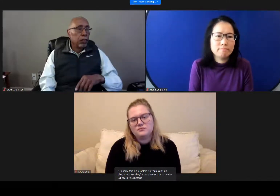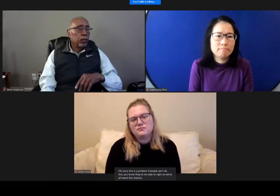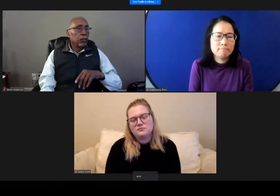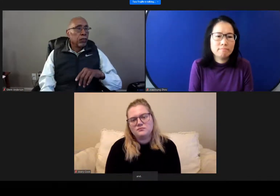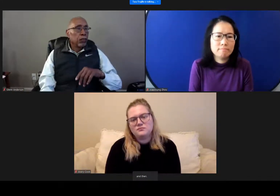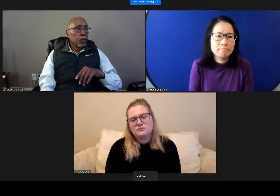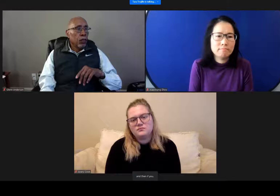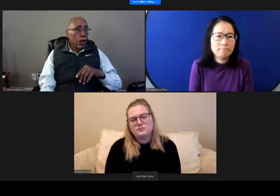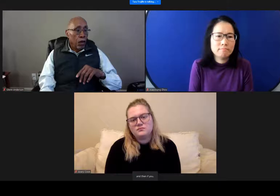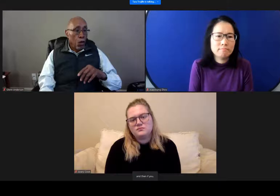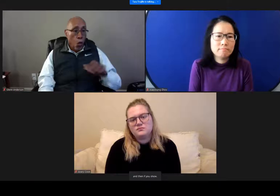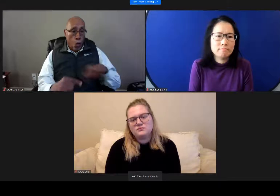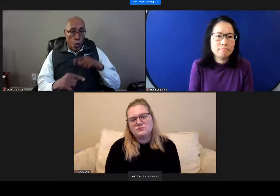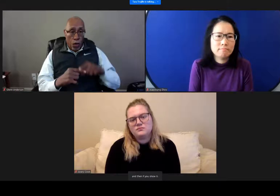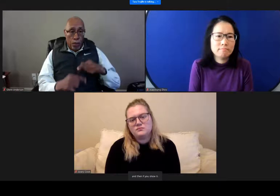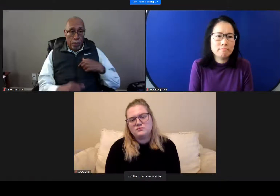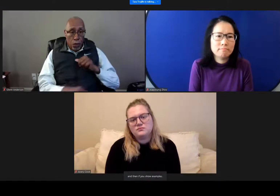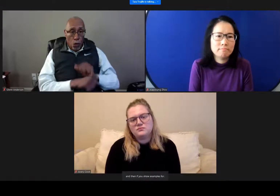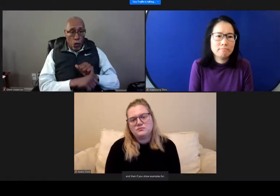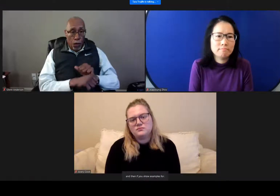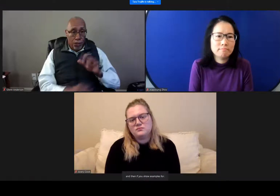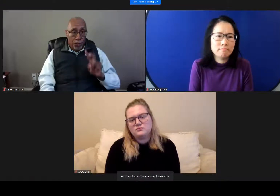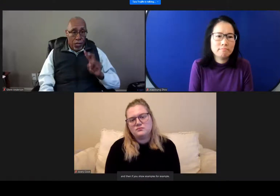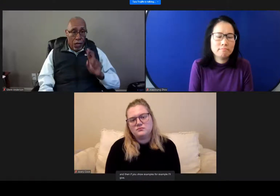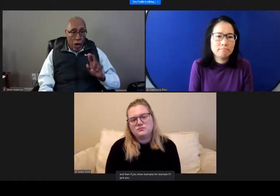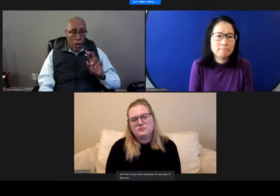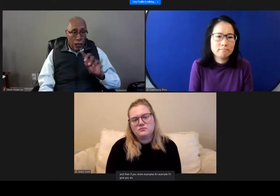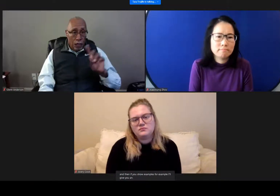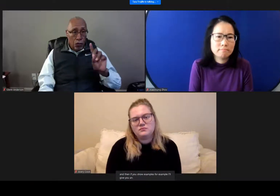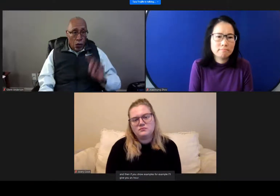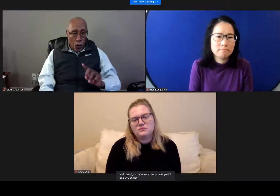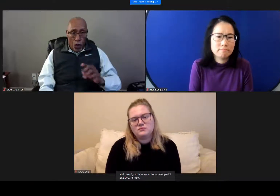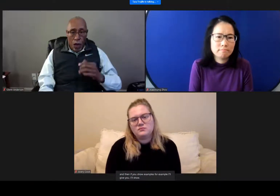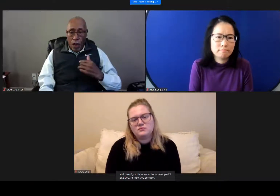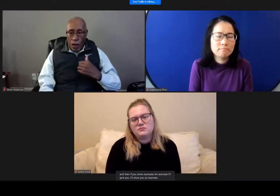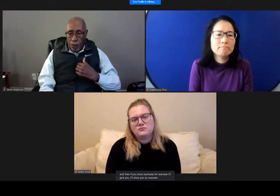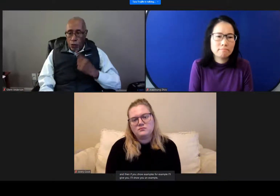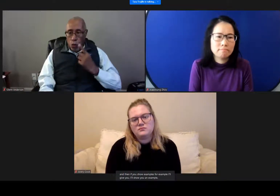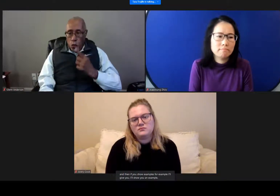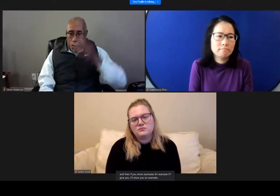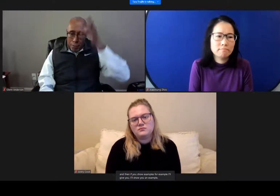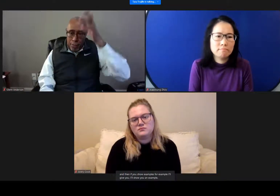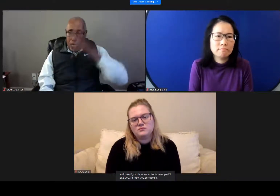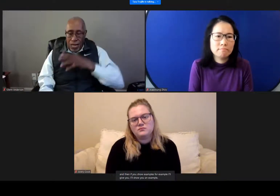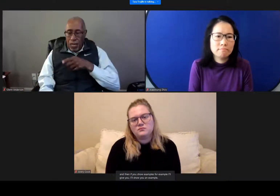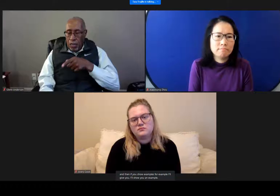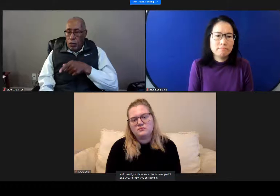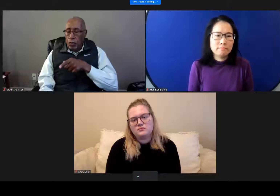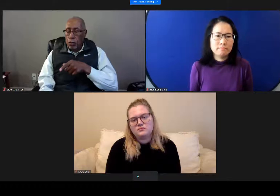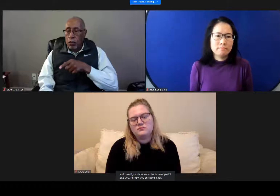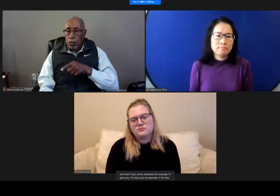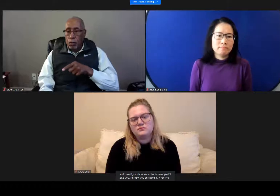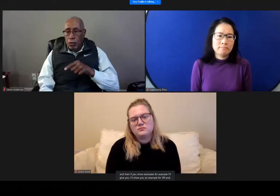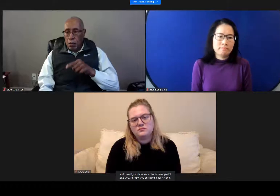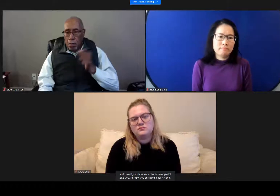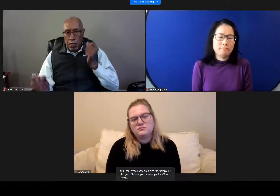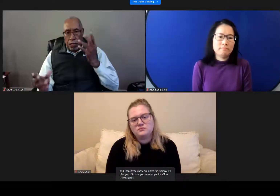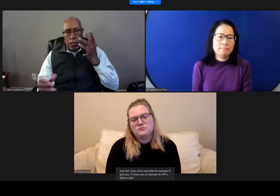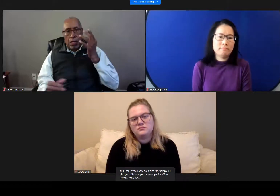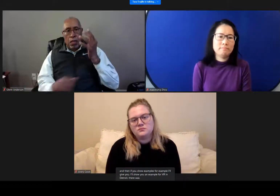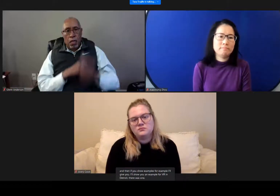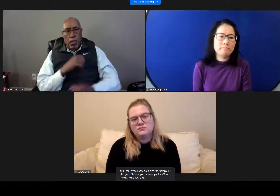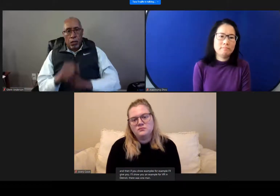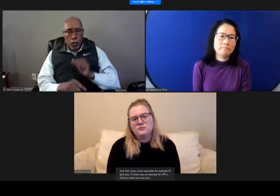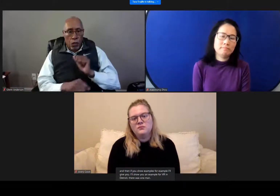And then if you show examples, for example, I'll show you an example. For VR in Detroit, there was